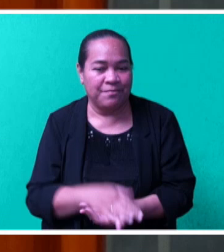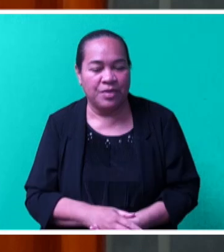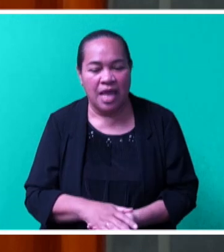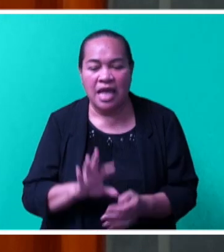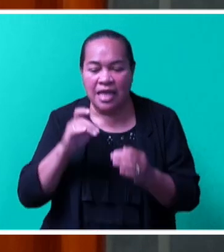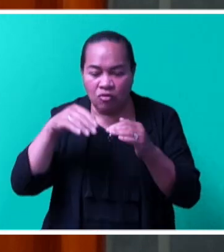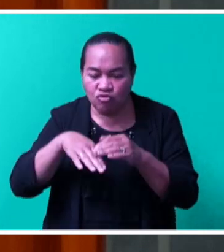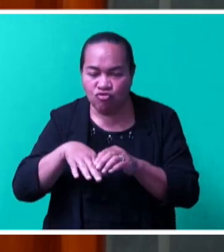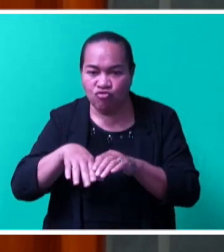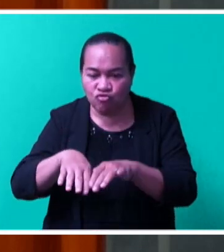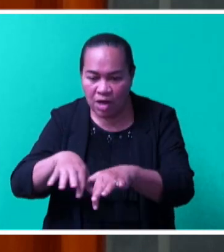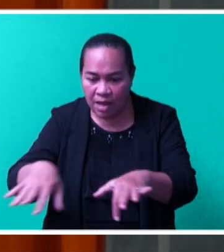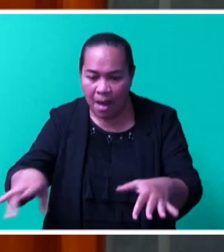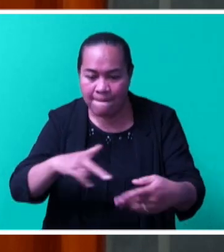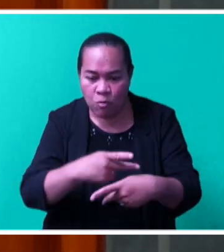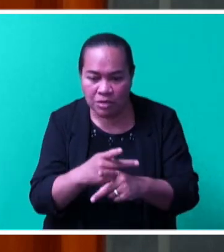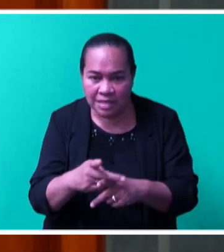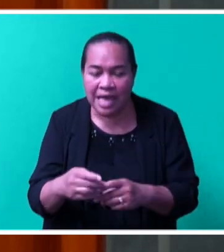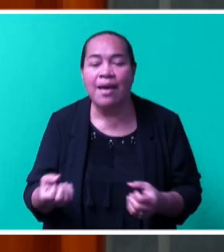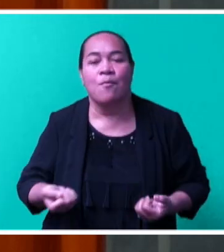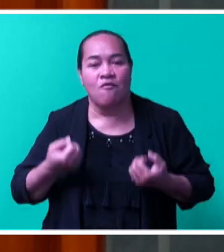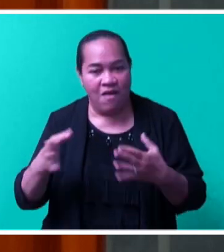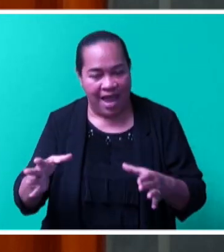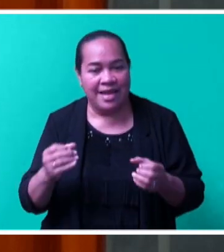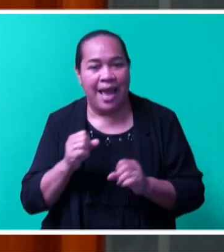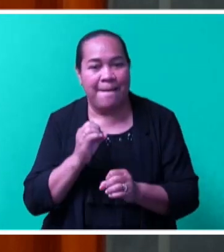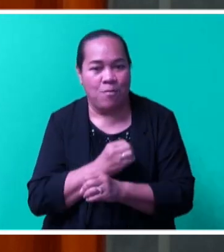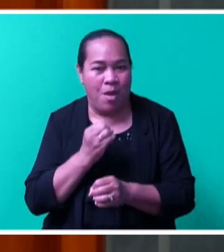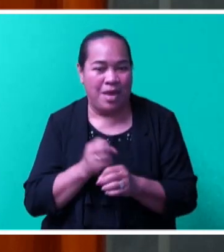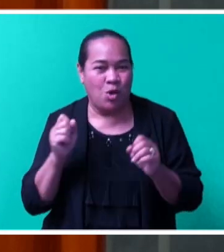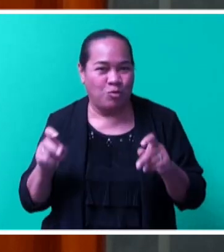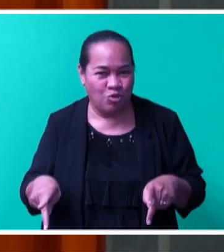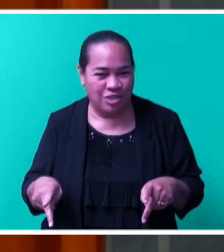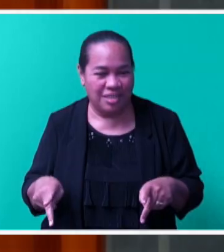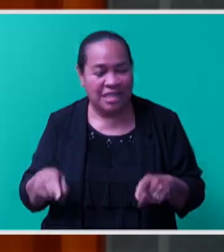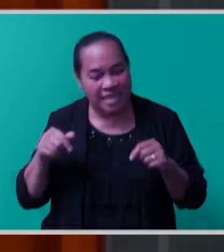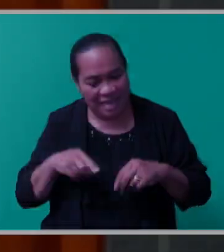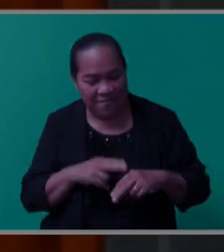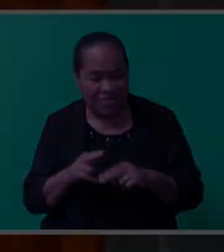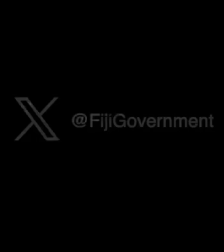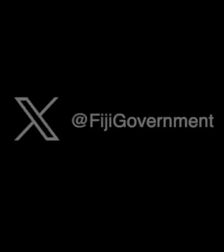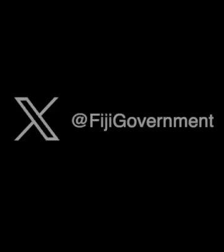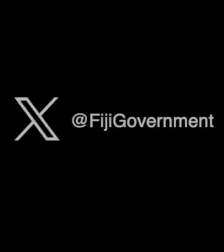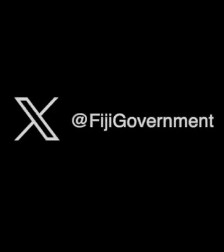downstream processing, and employment opportunities within Fiji's forestry sector.